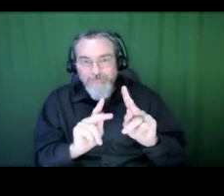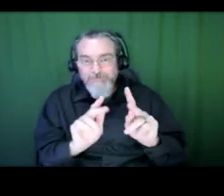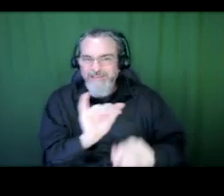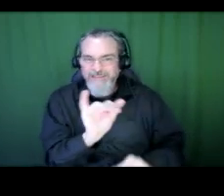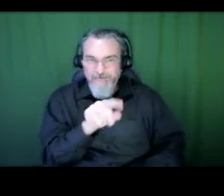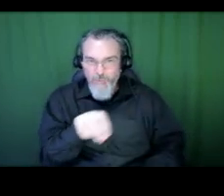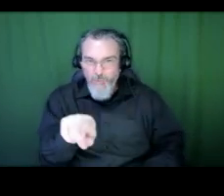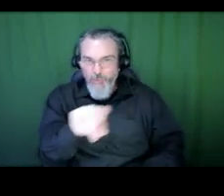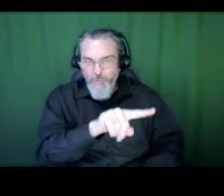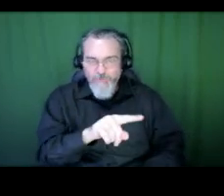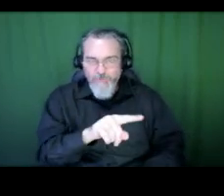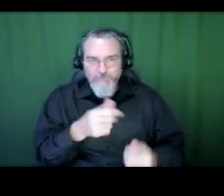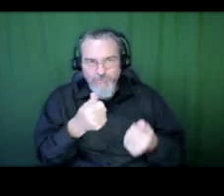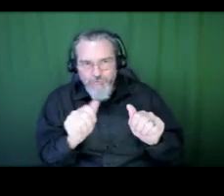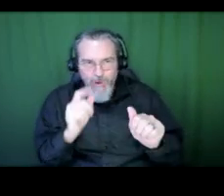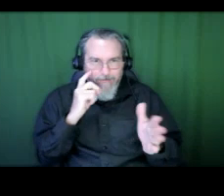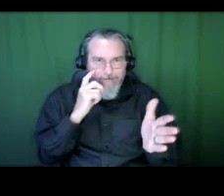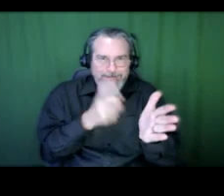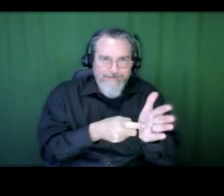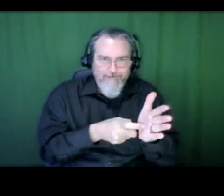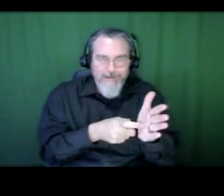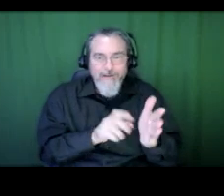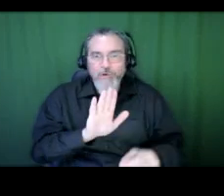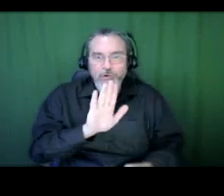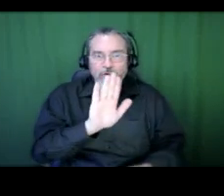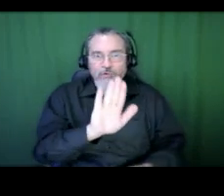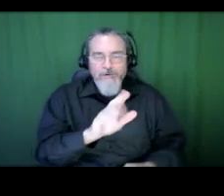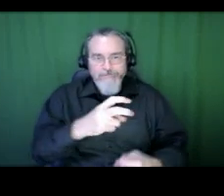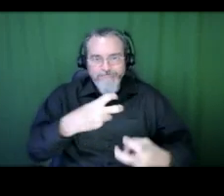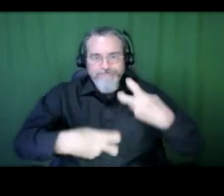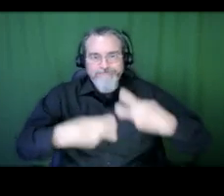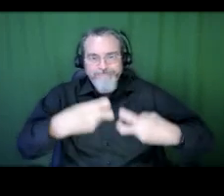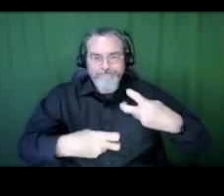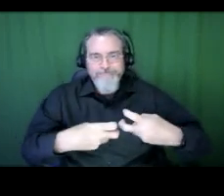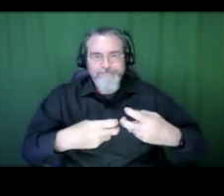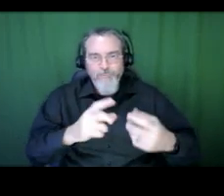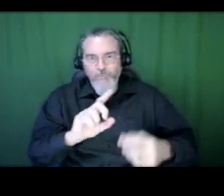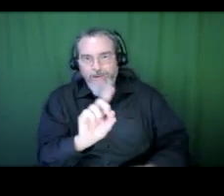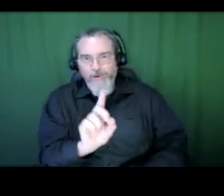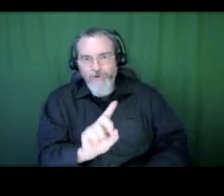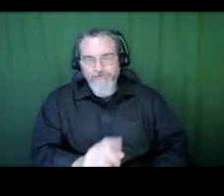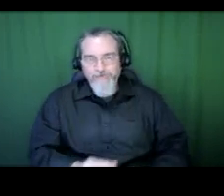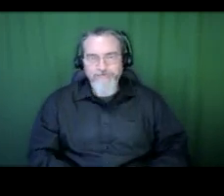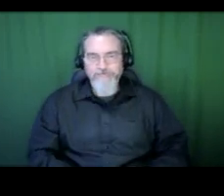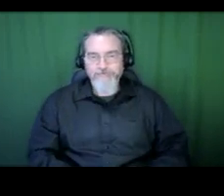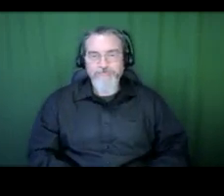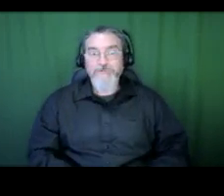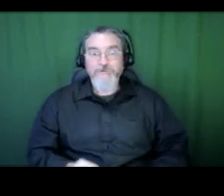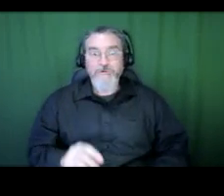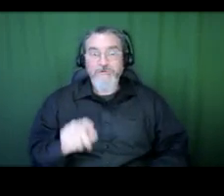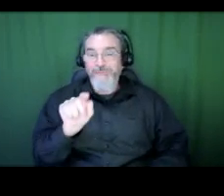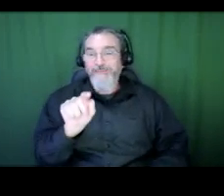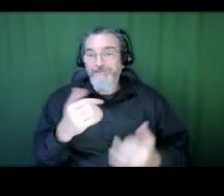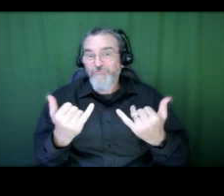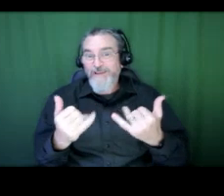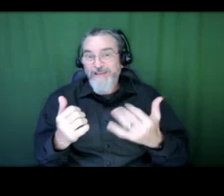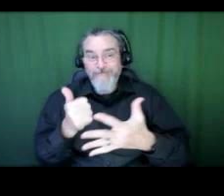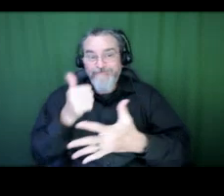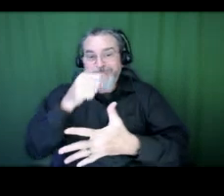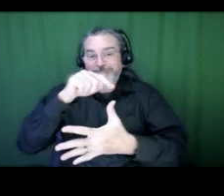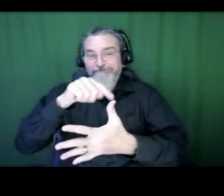identifying, well, what are your pain points? So this idea of new job or hiring requirements is a